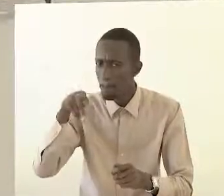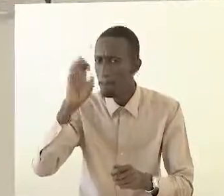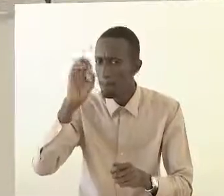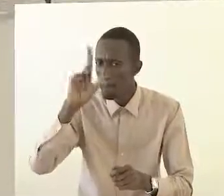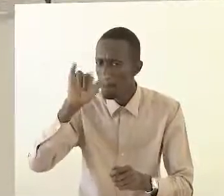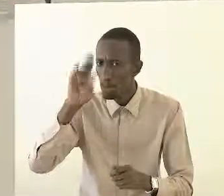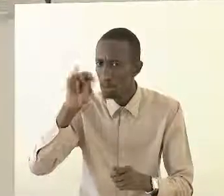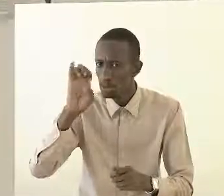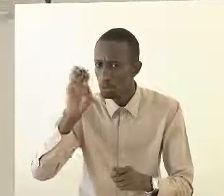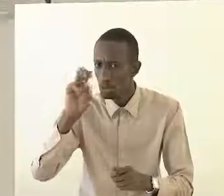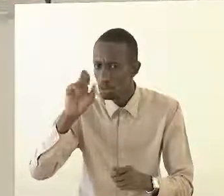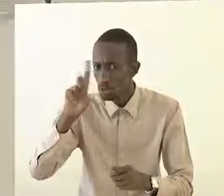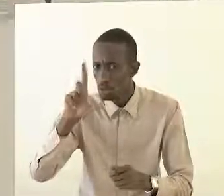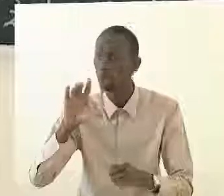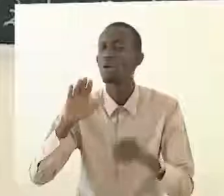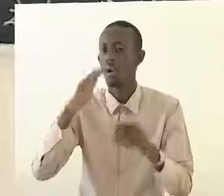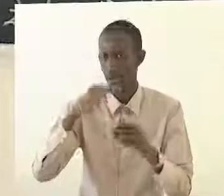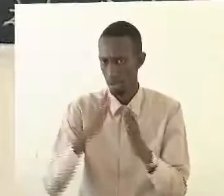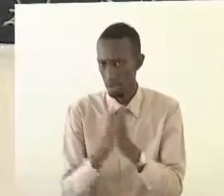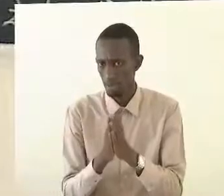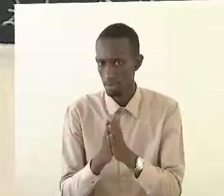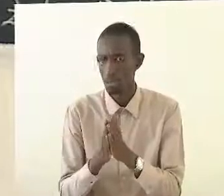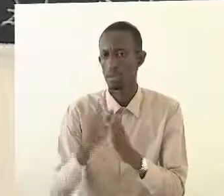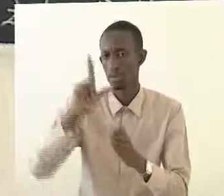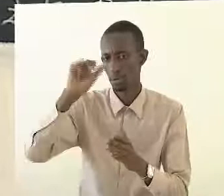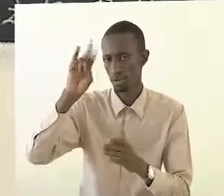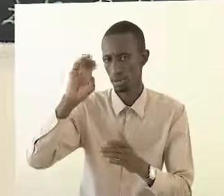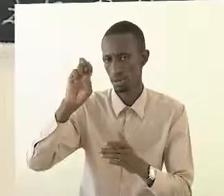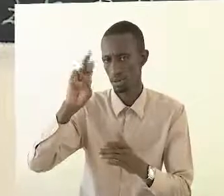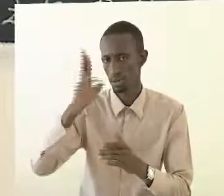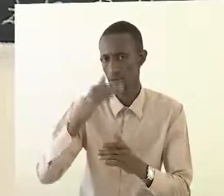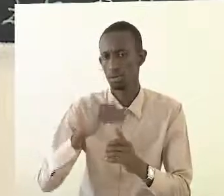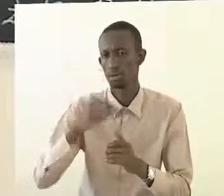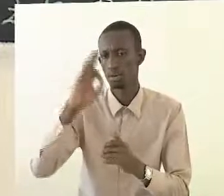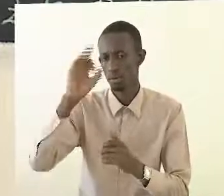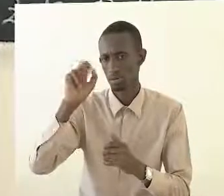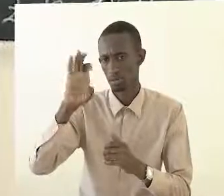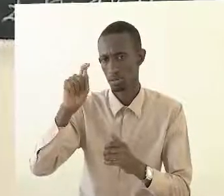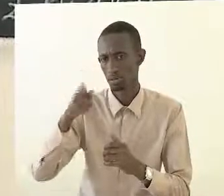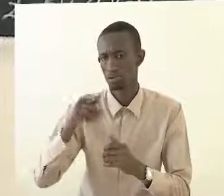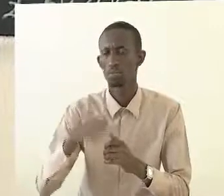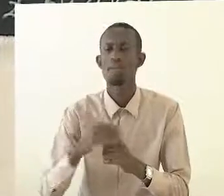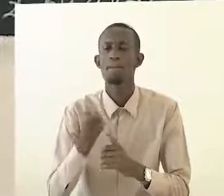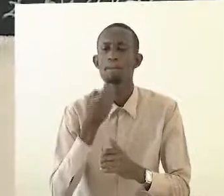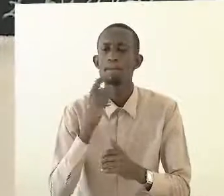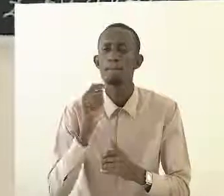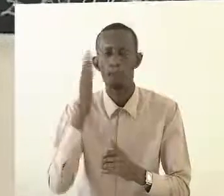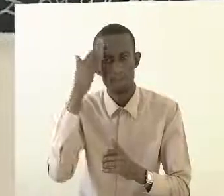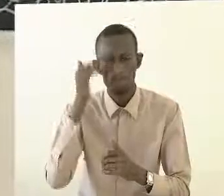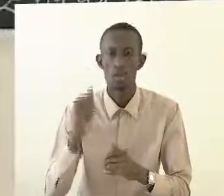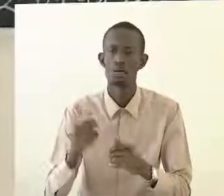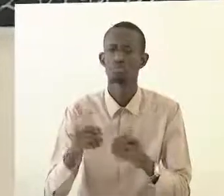and the linear factor which will be assumed to be the new